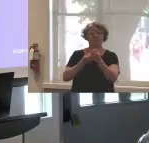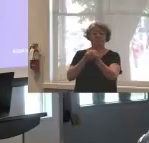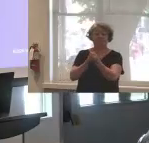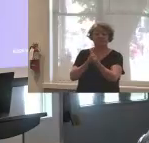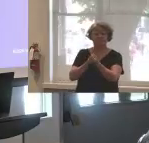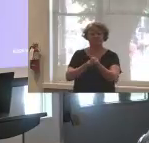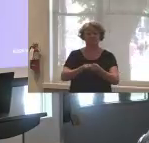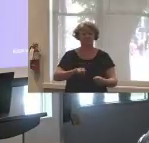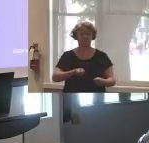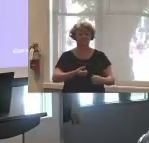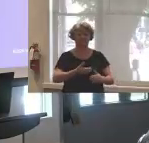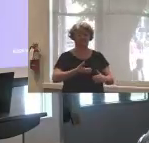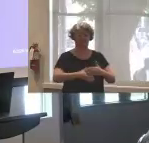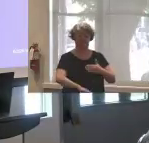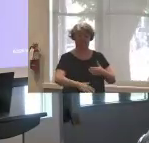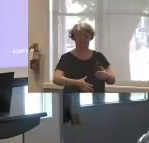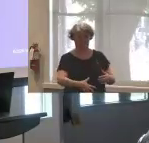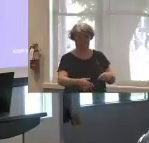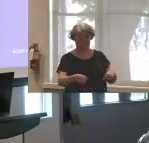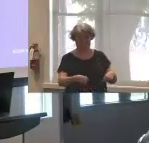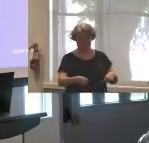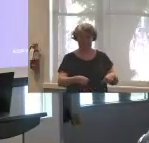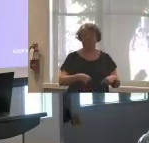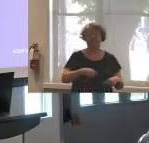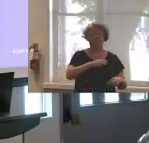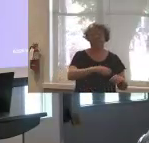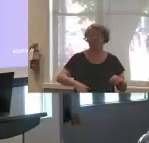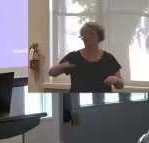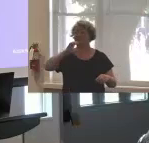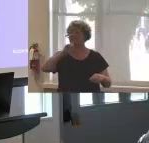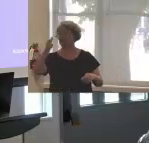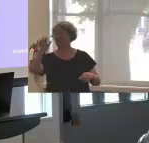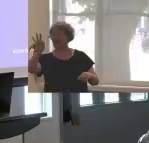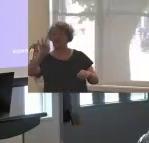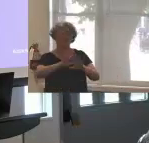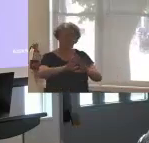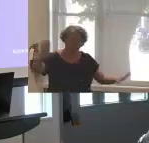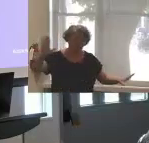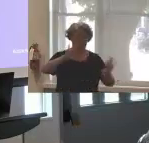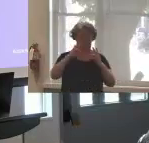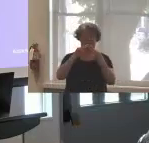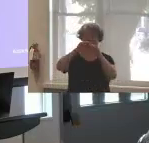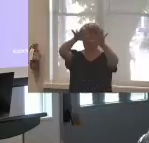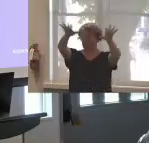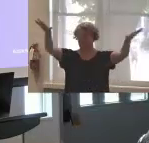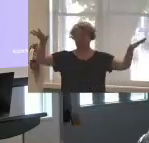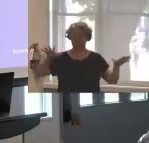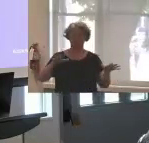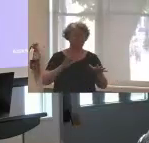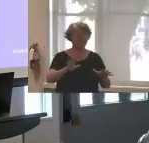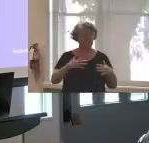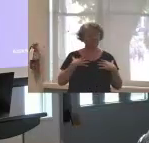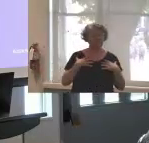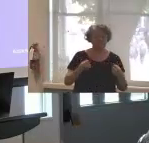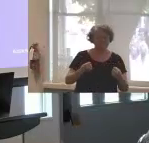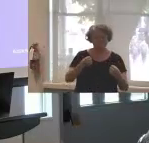the prenatal stage to age 29 and their families. Our work helps strengthen their social and emotional